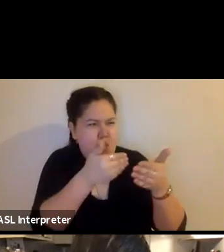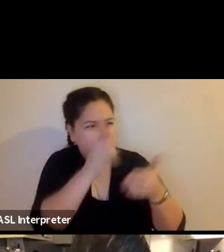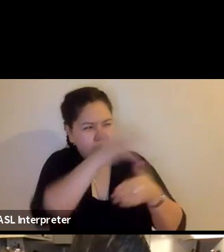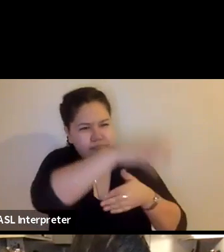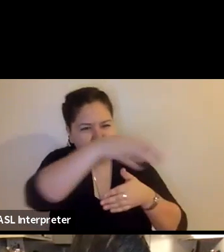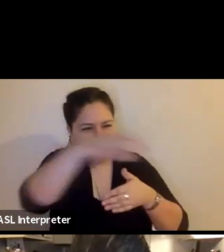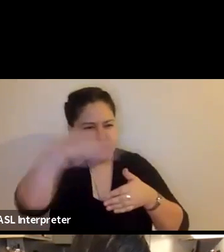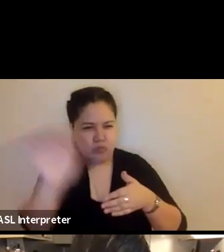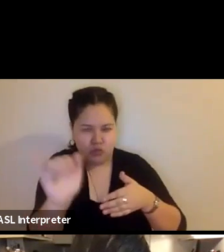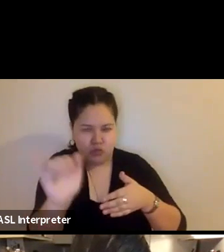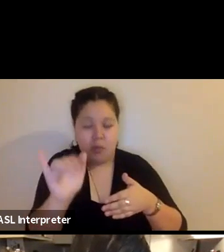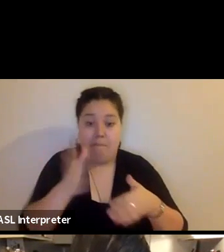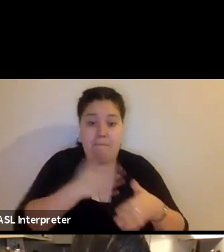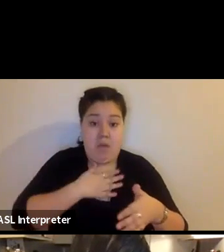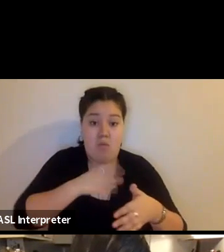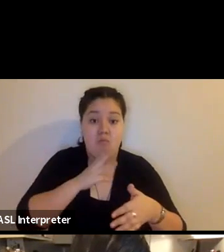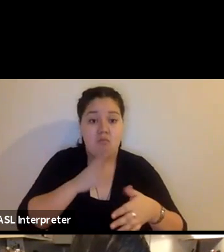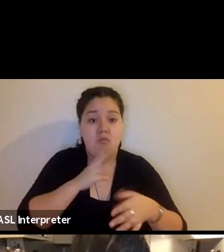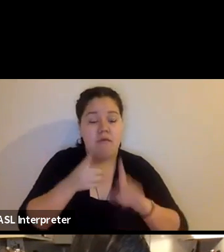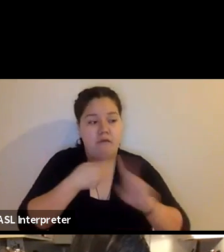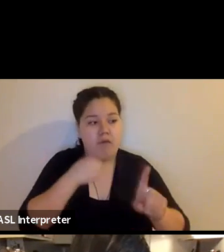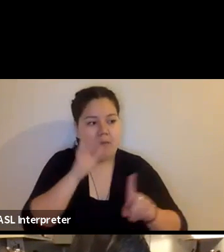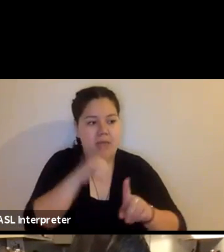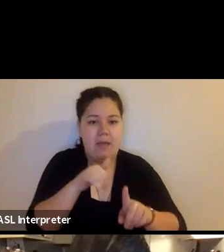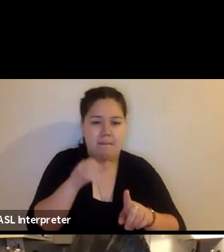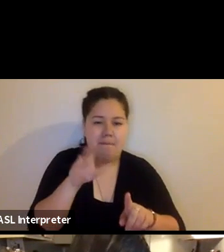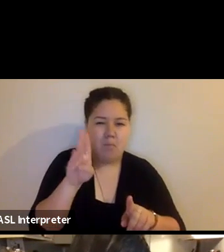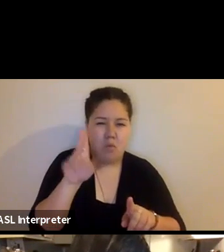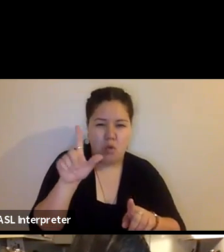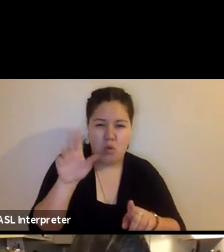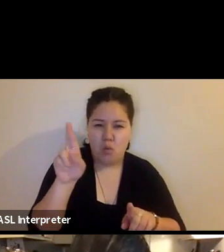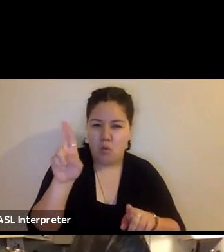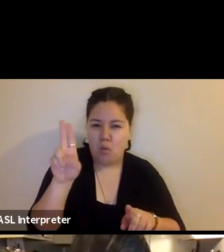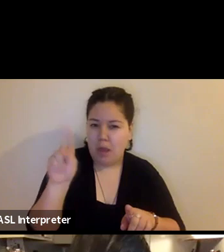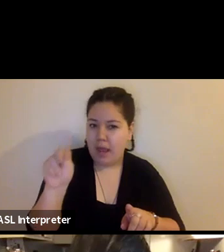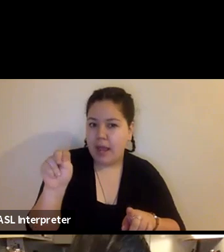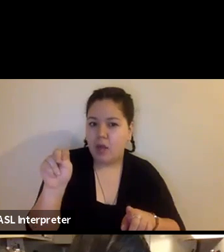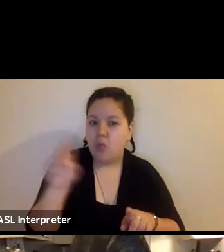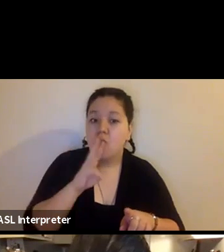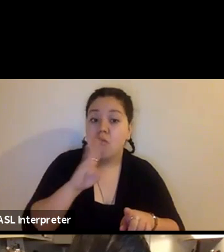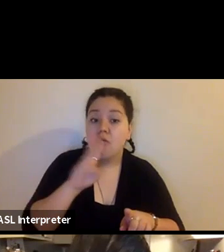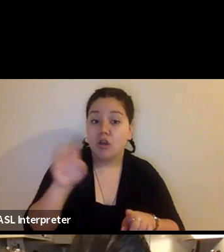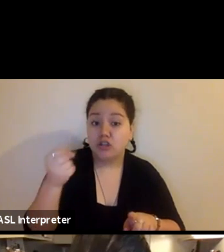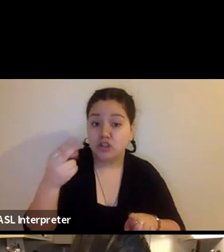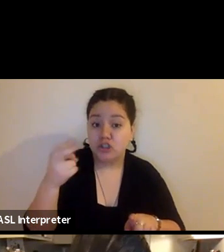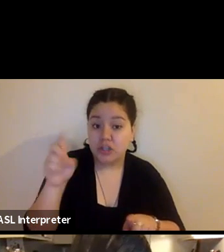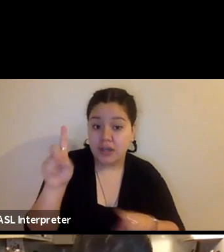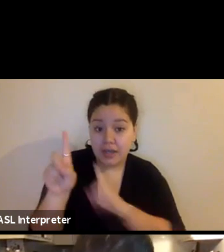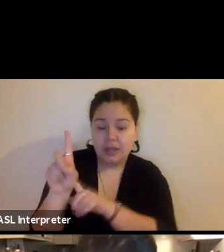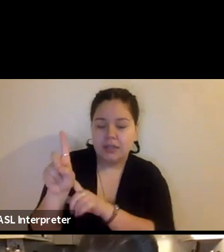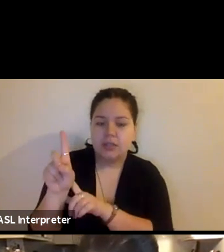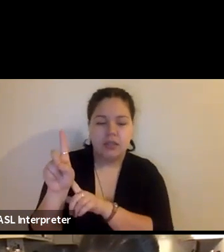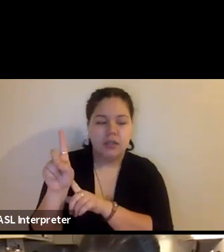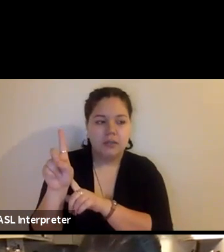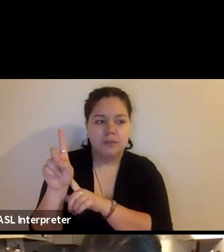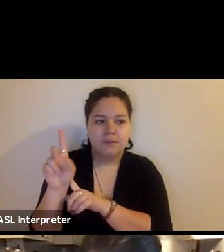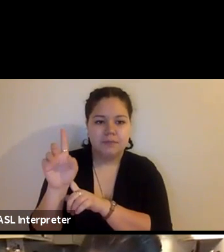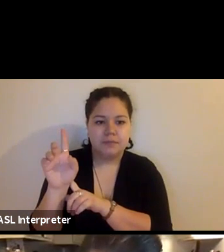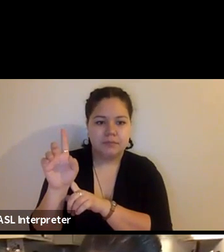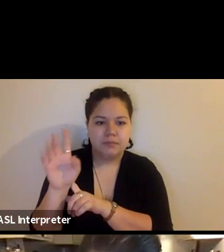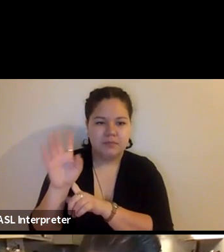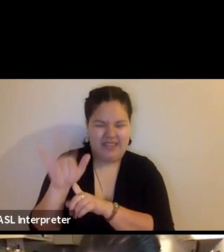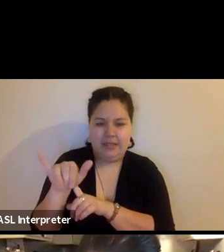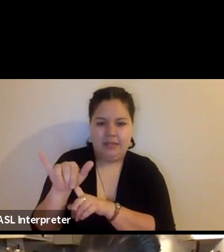I get my water from the Bull Run watershed. And that's also Portland,